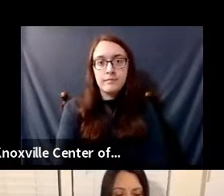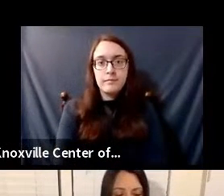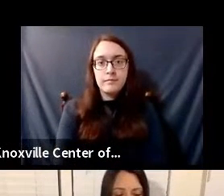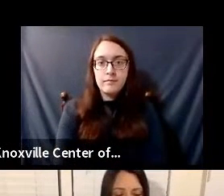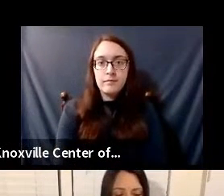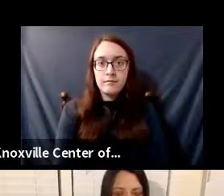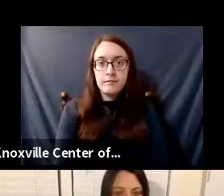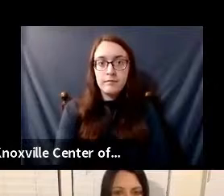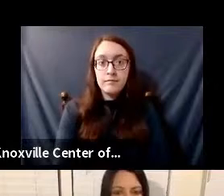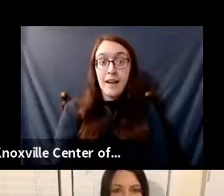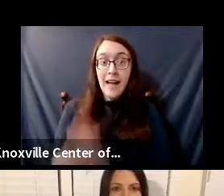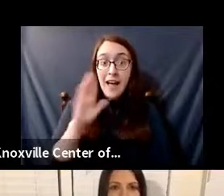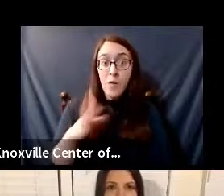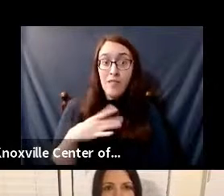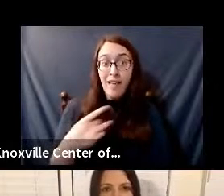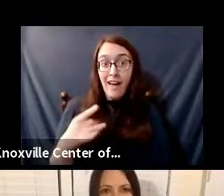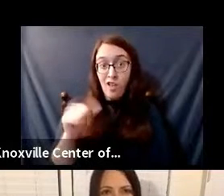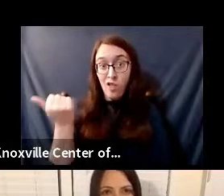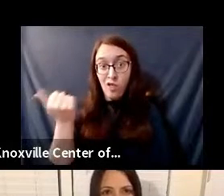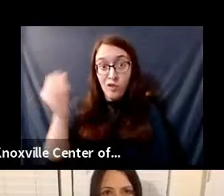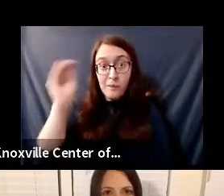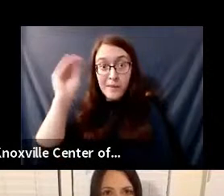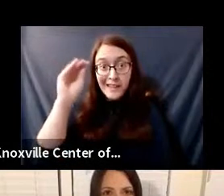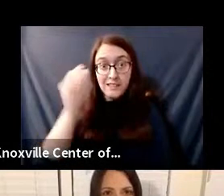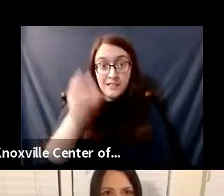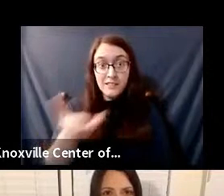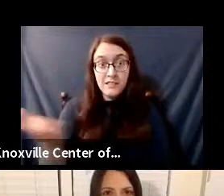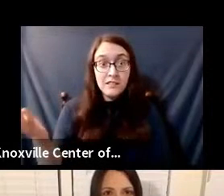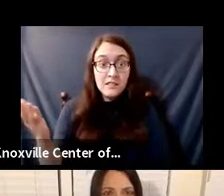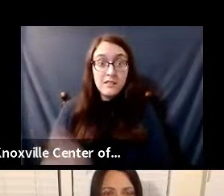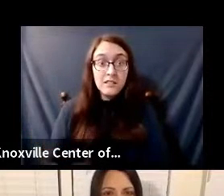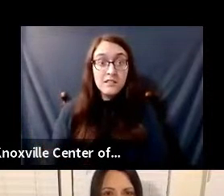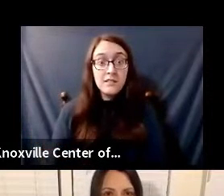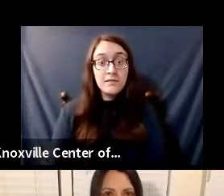I'd like to hear other people. Anybody, please?